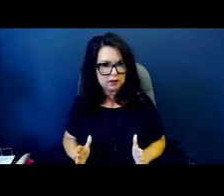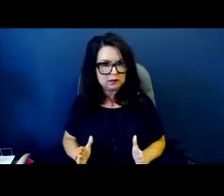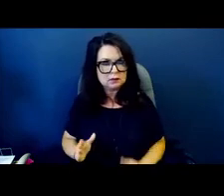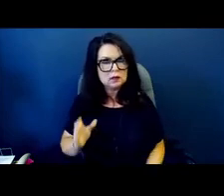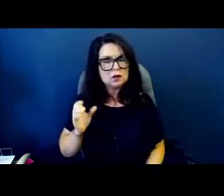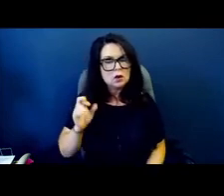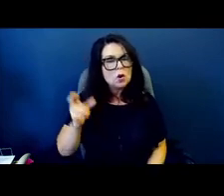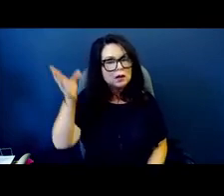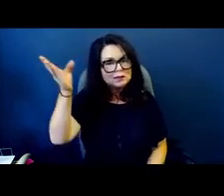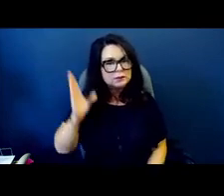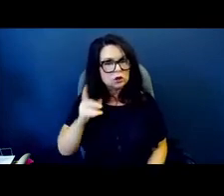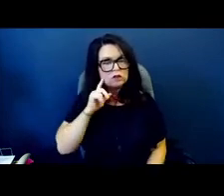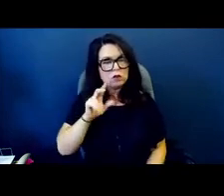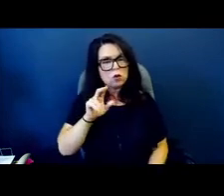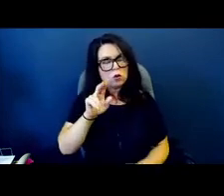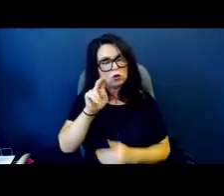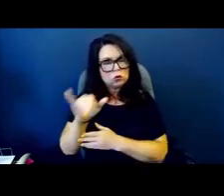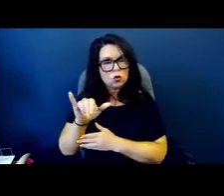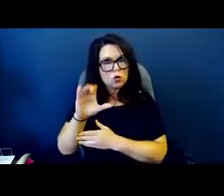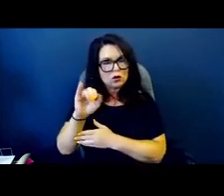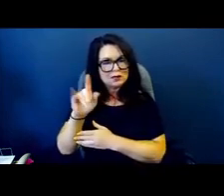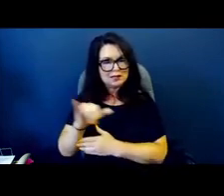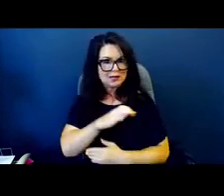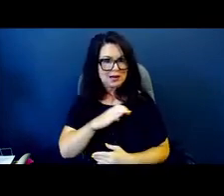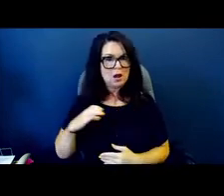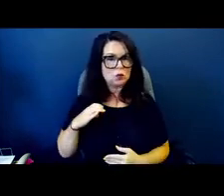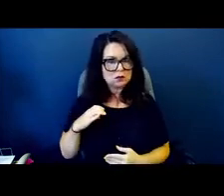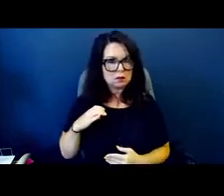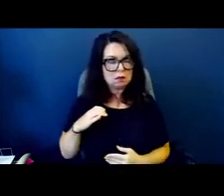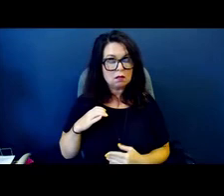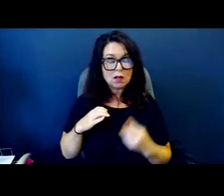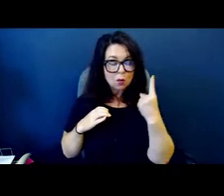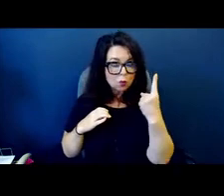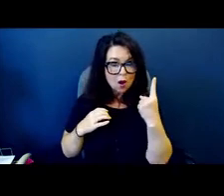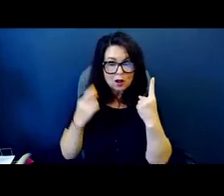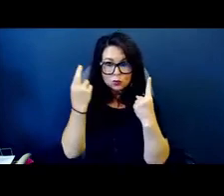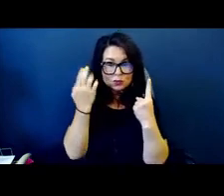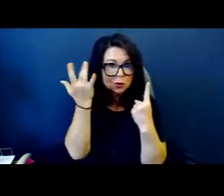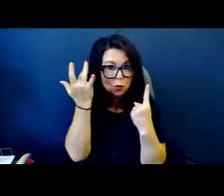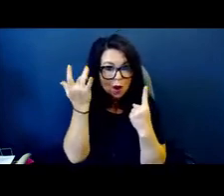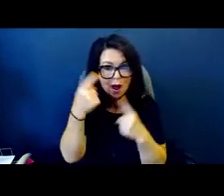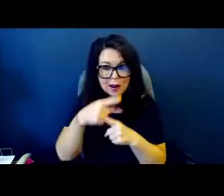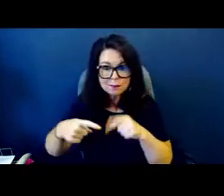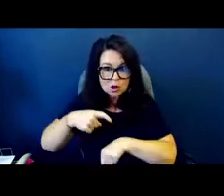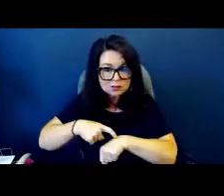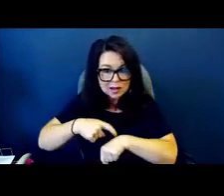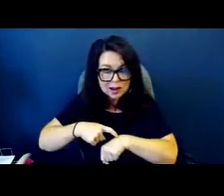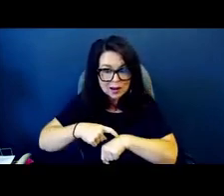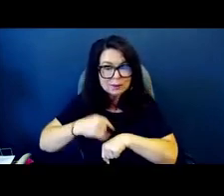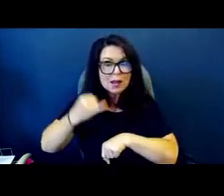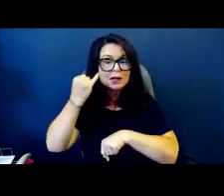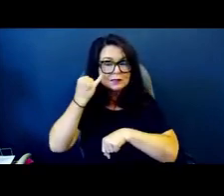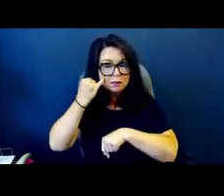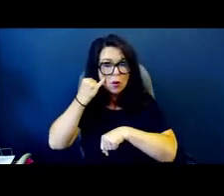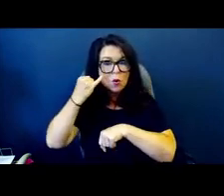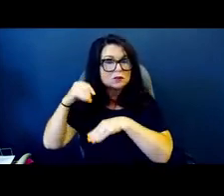City Council. And one of the biggest reasons I'm only working part-time is because if I do more than that, the